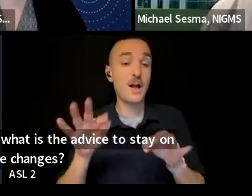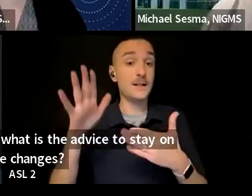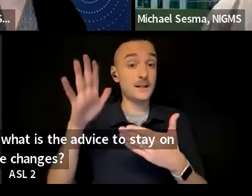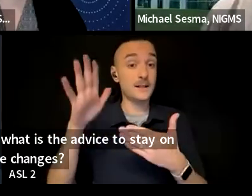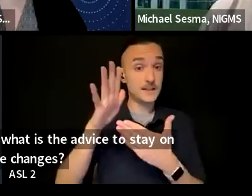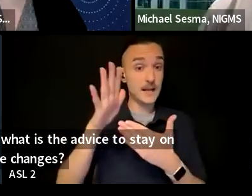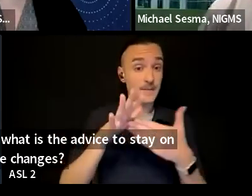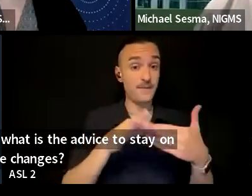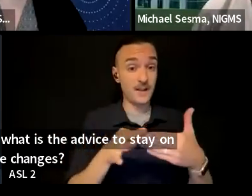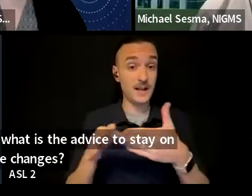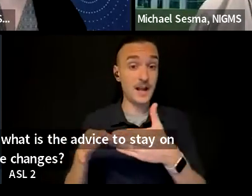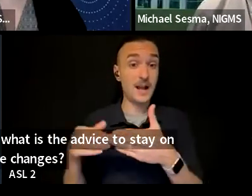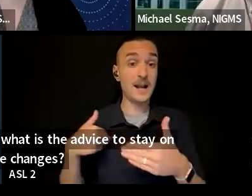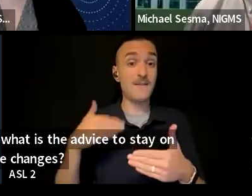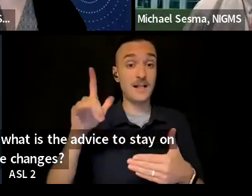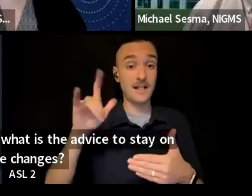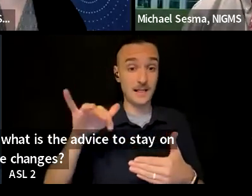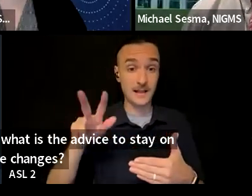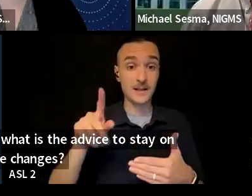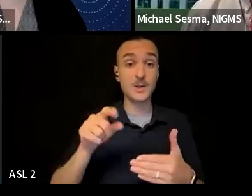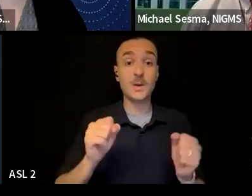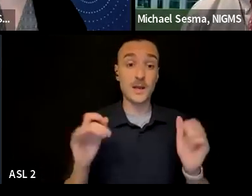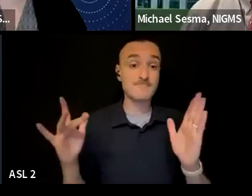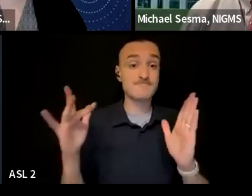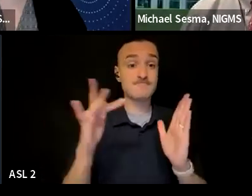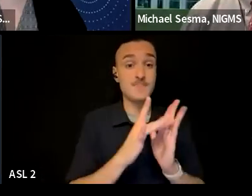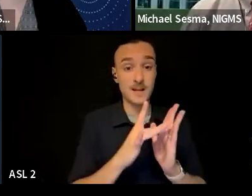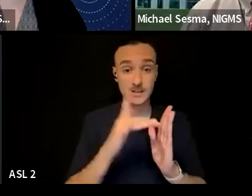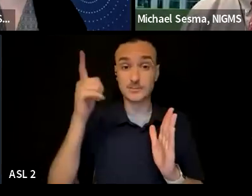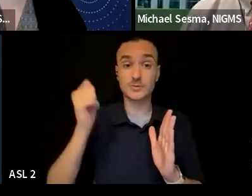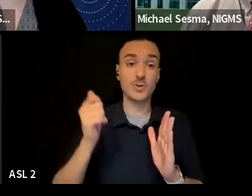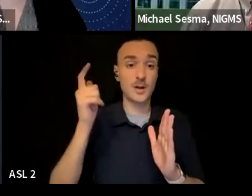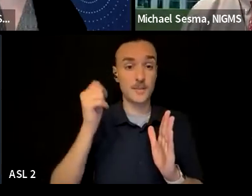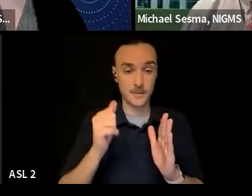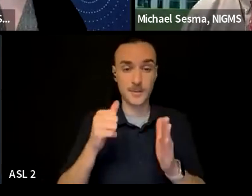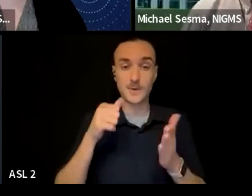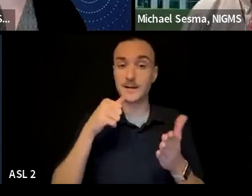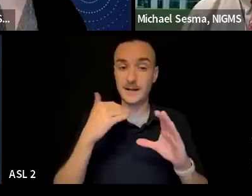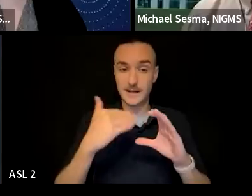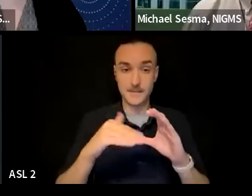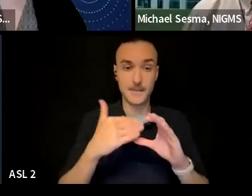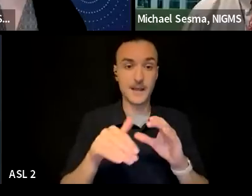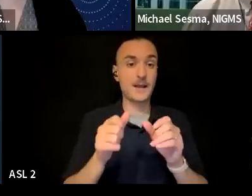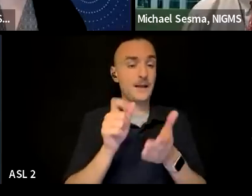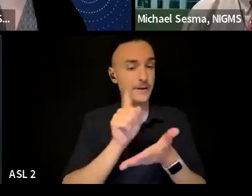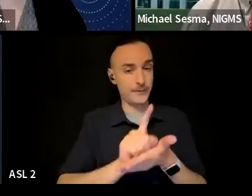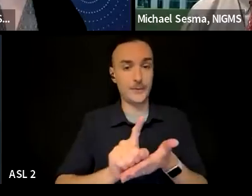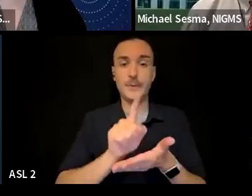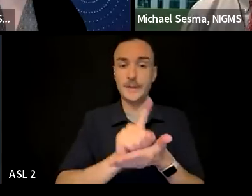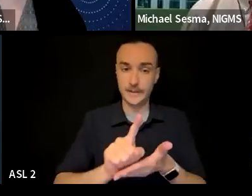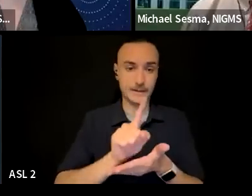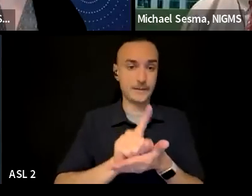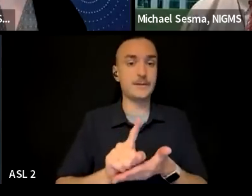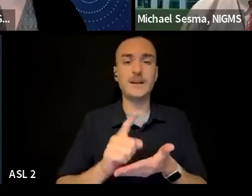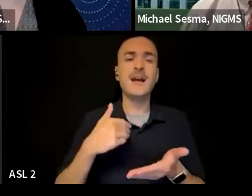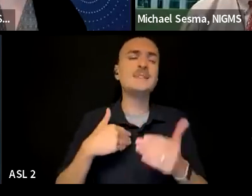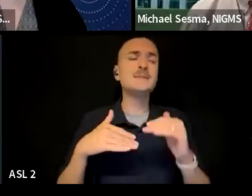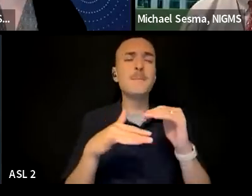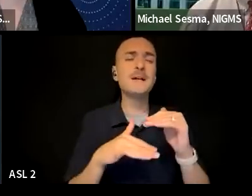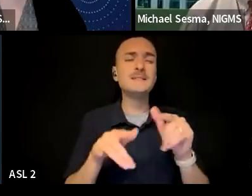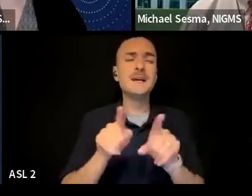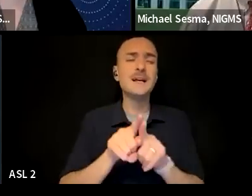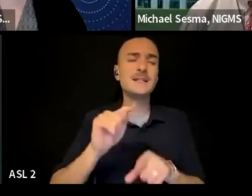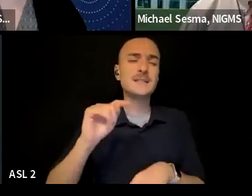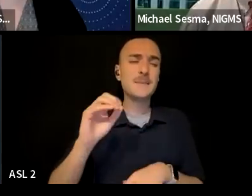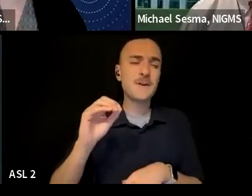link to subscribe to a weekly email that will give you basically a table of contents and links to